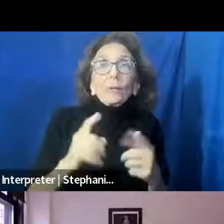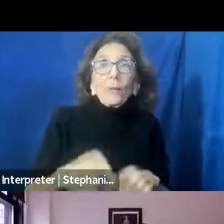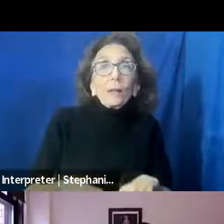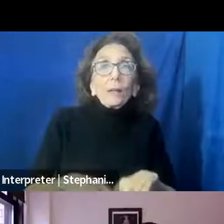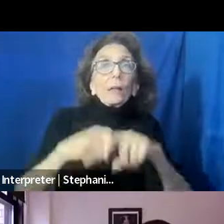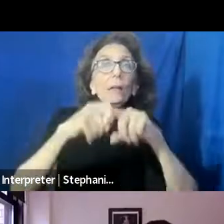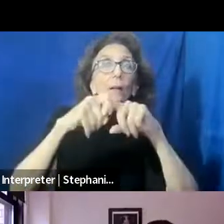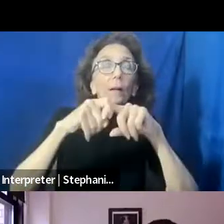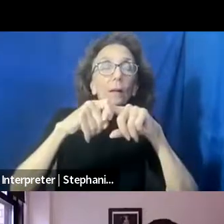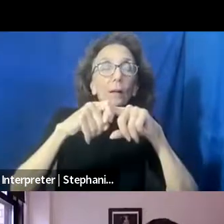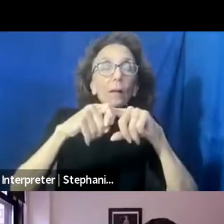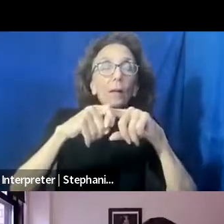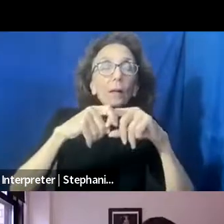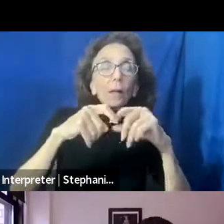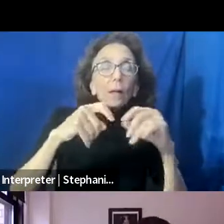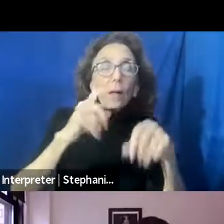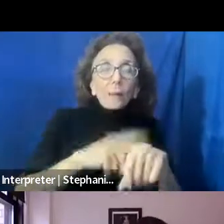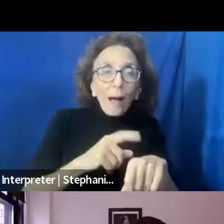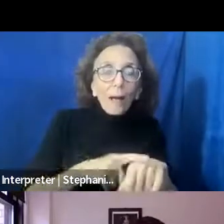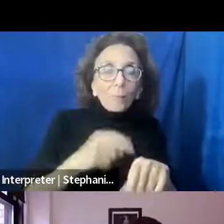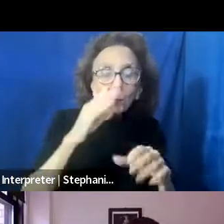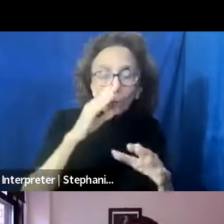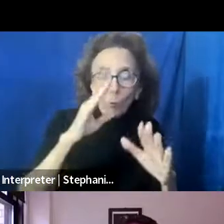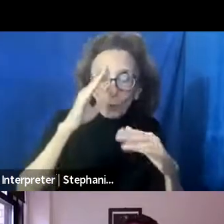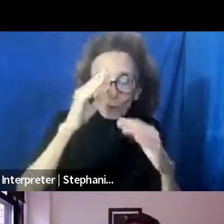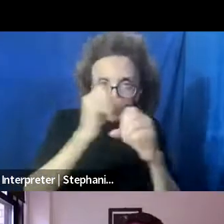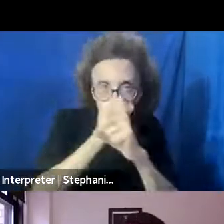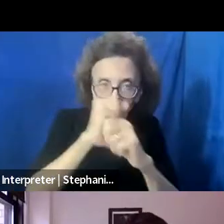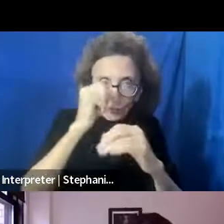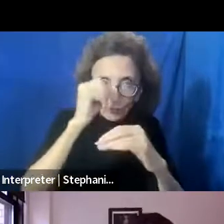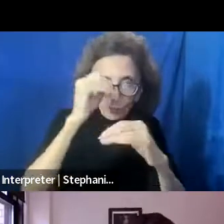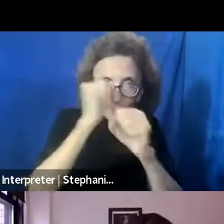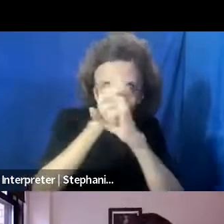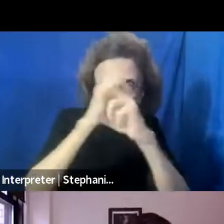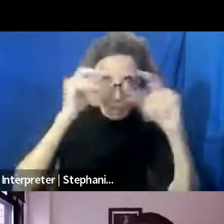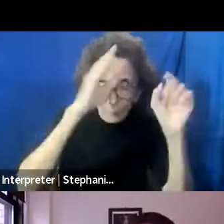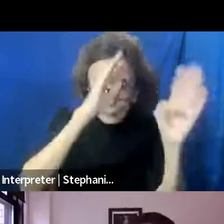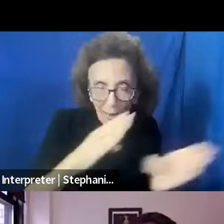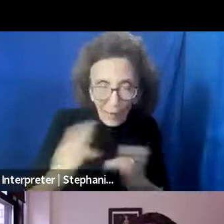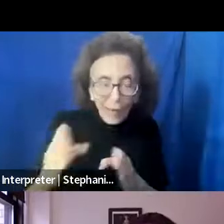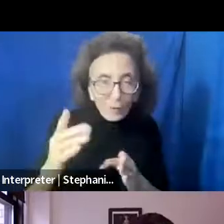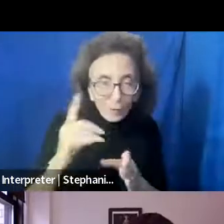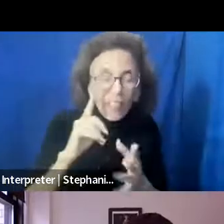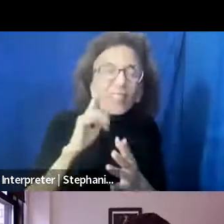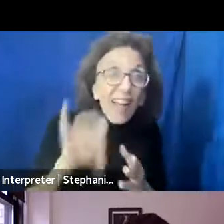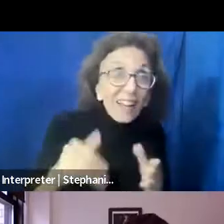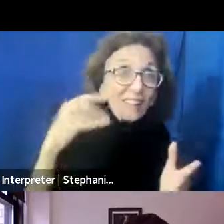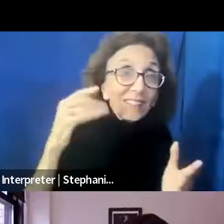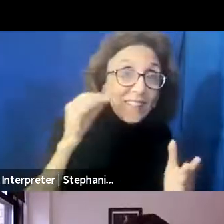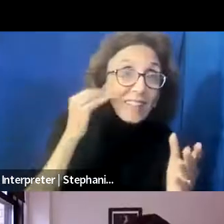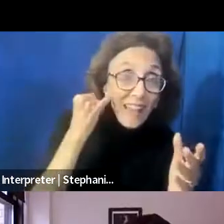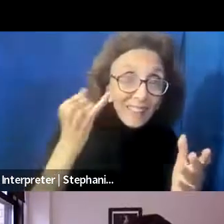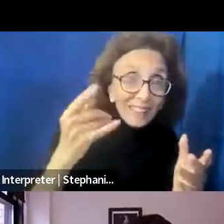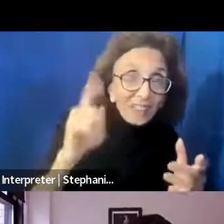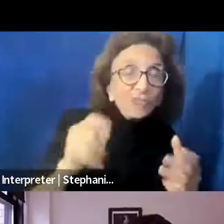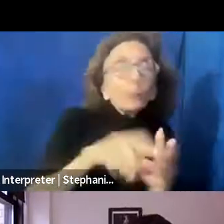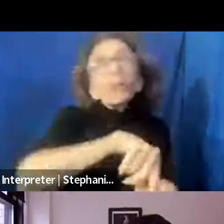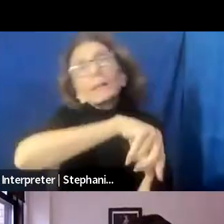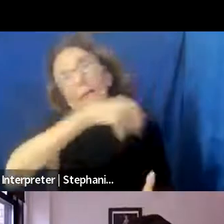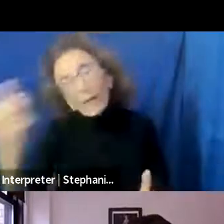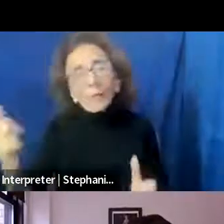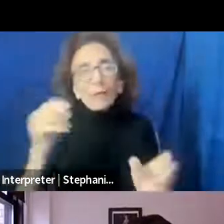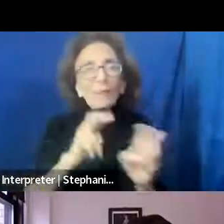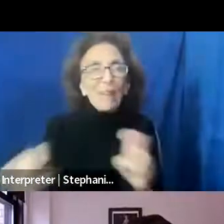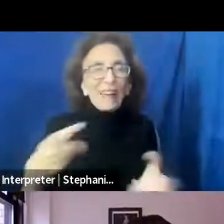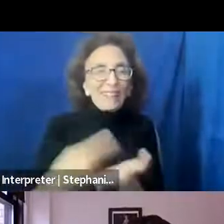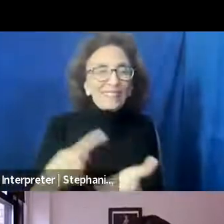build that plan, which is like a whole other panel. But yeah, I appreciate all of that. I'm going to move us along because of time.